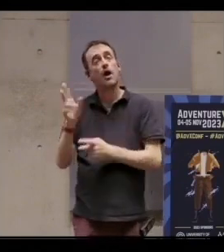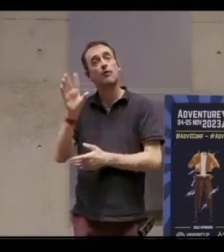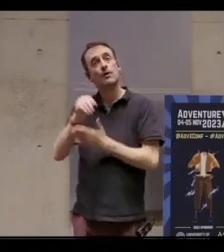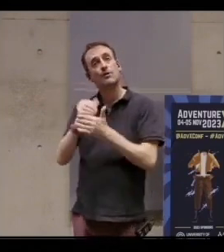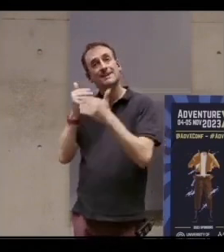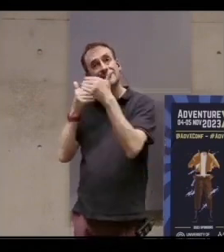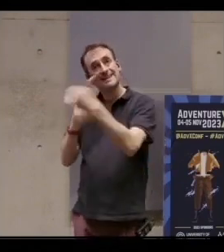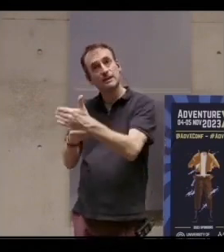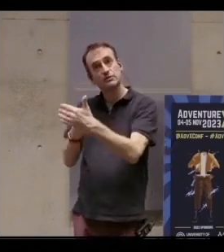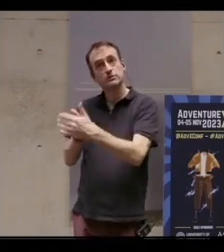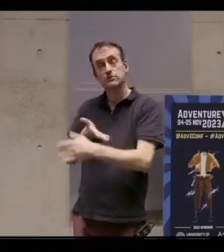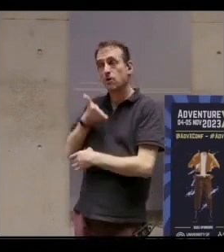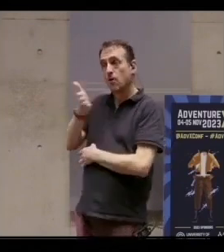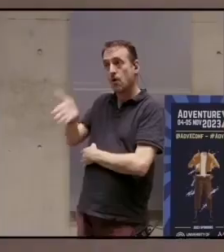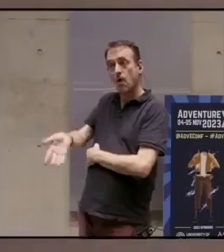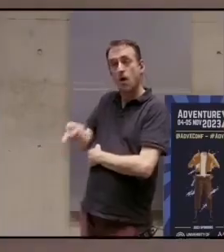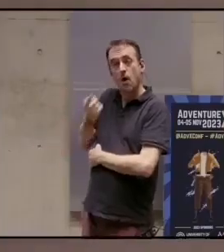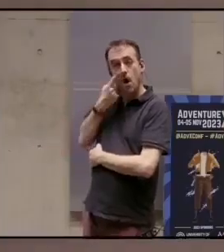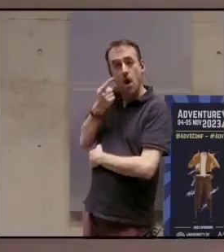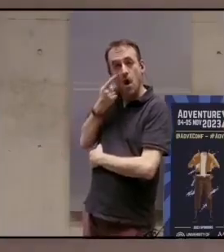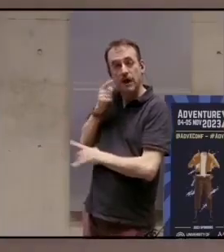can. Make notes and observe.